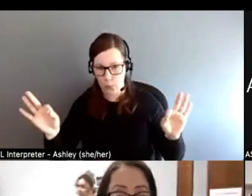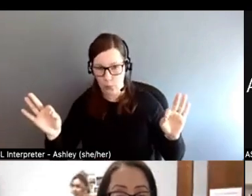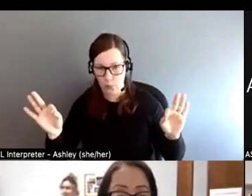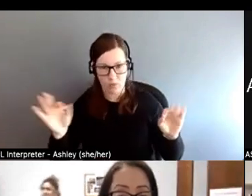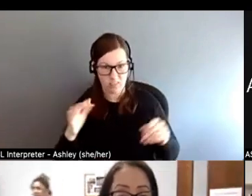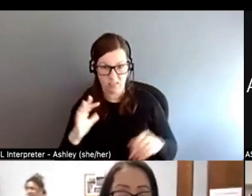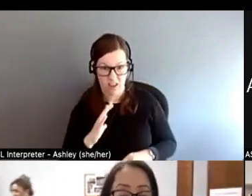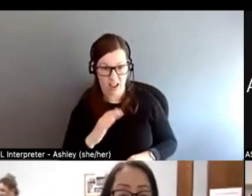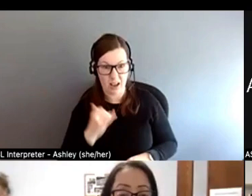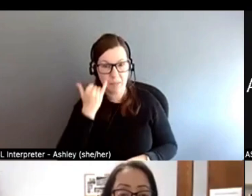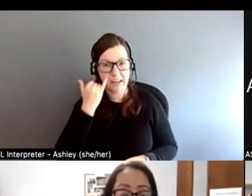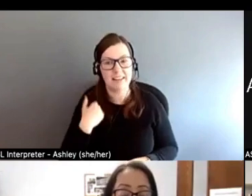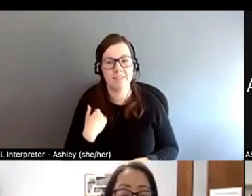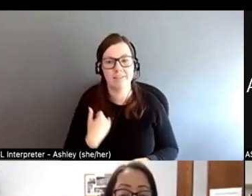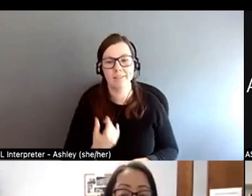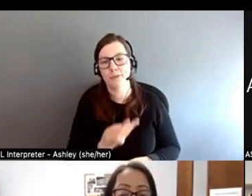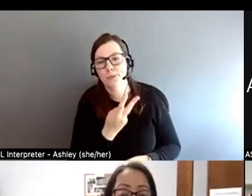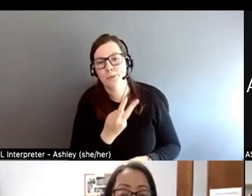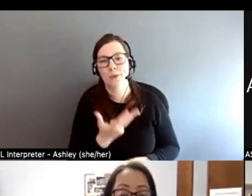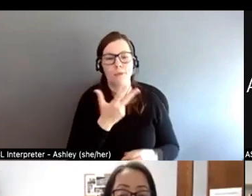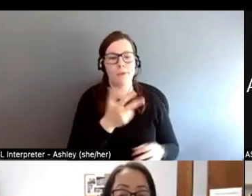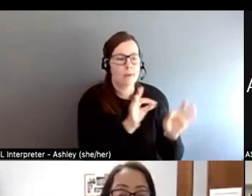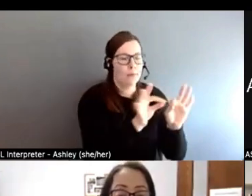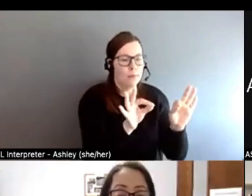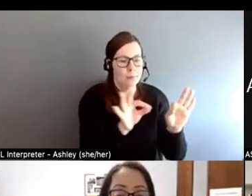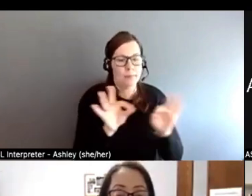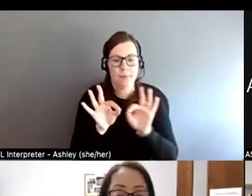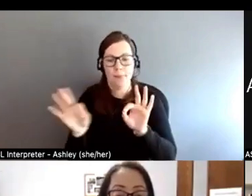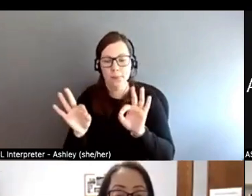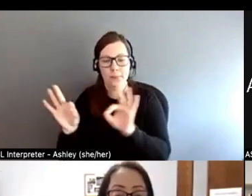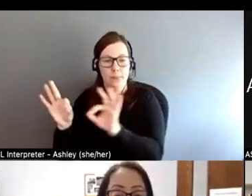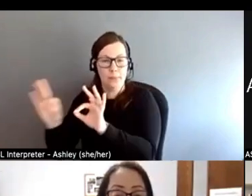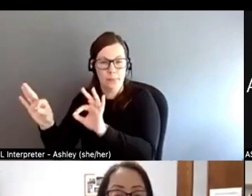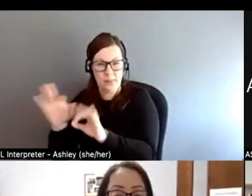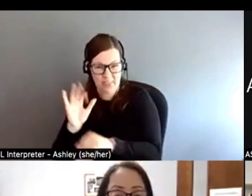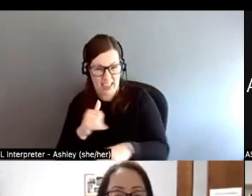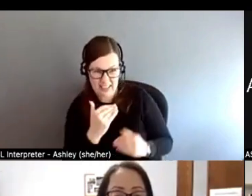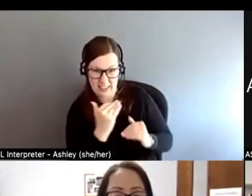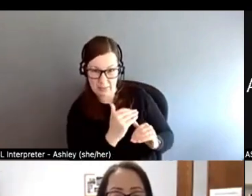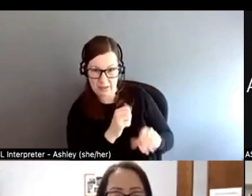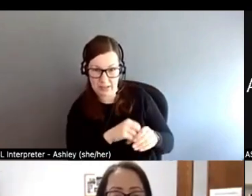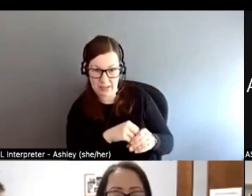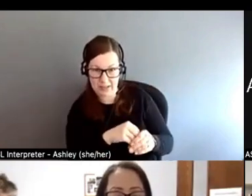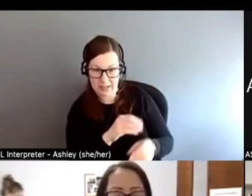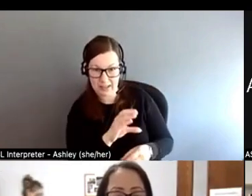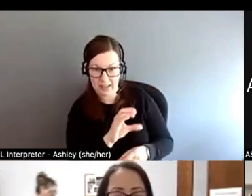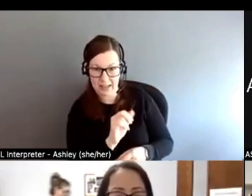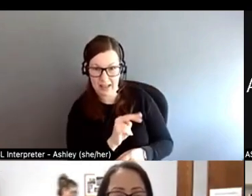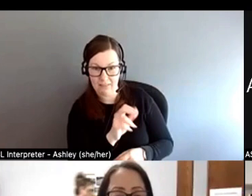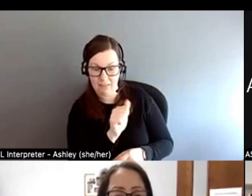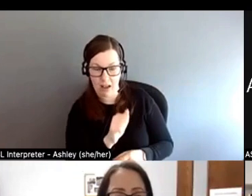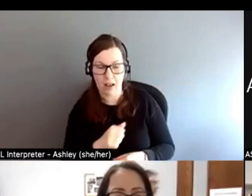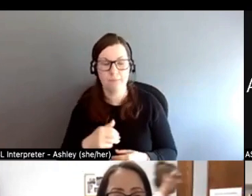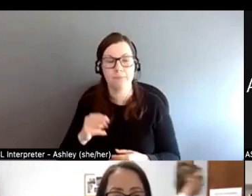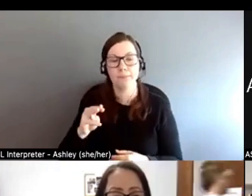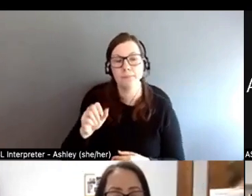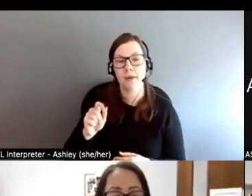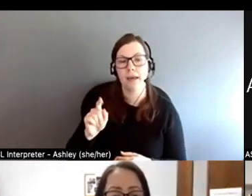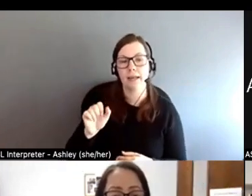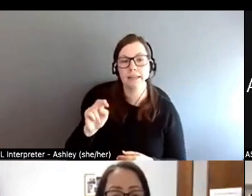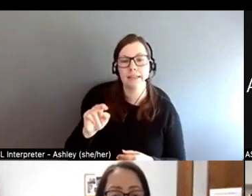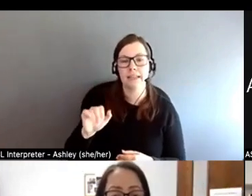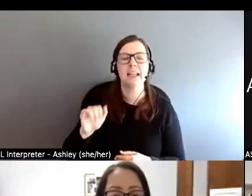I've exceeded the number of audios. So the video I did yesterday, I had like